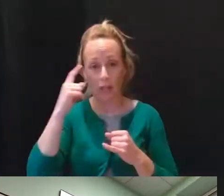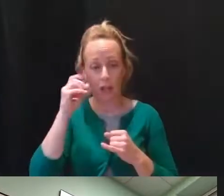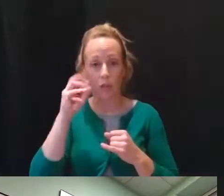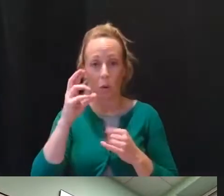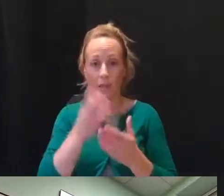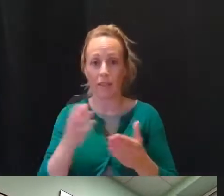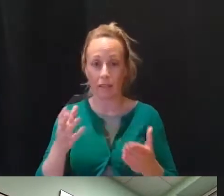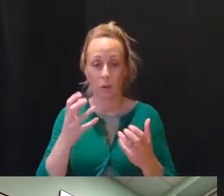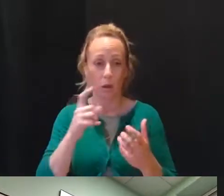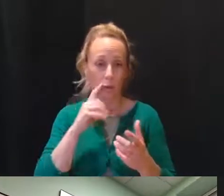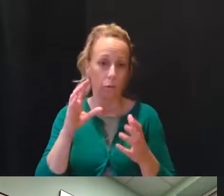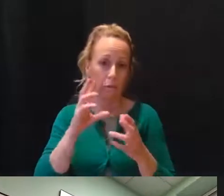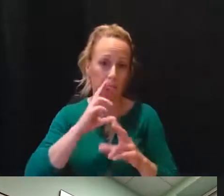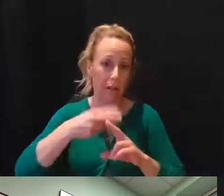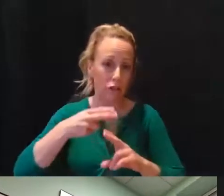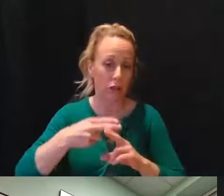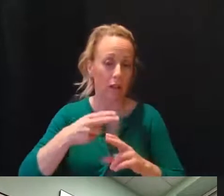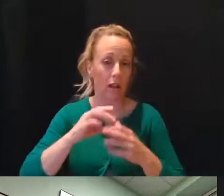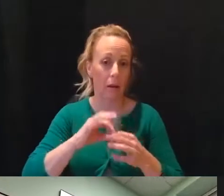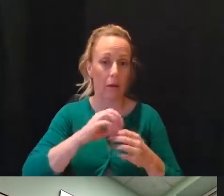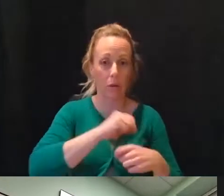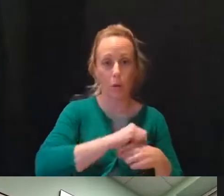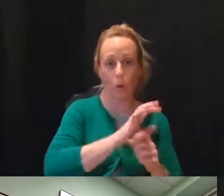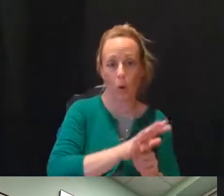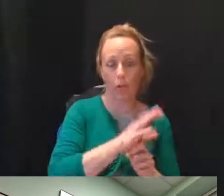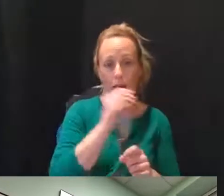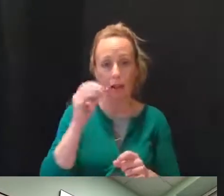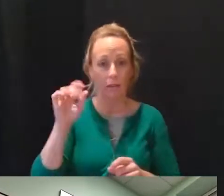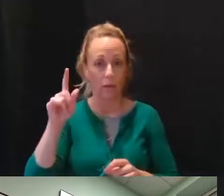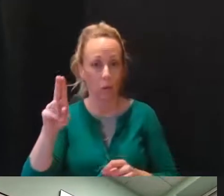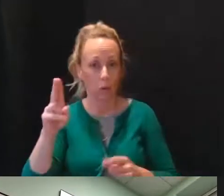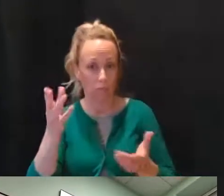like to bring to light regarding the topic of COVID-19 and flu coming up?